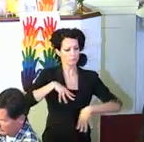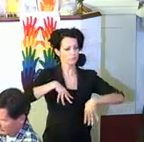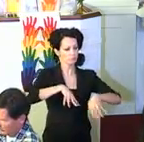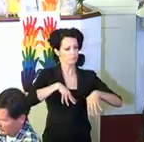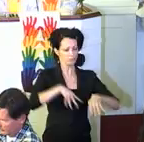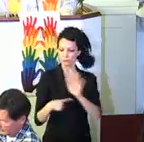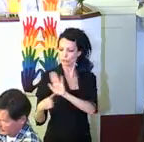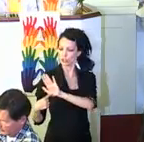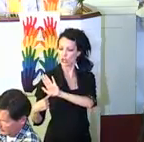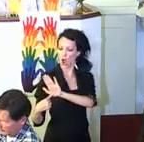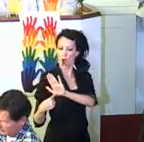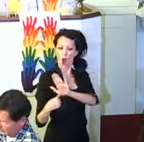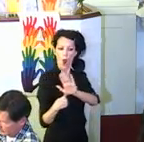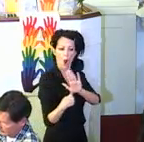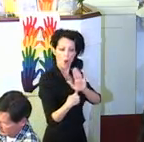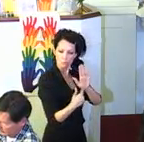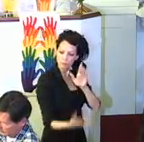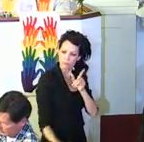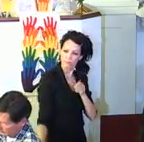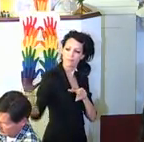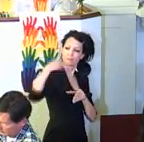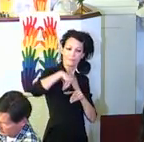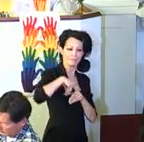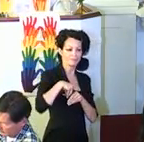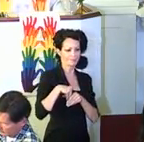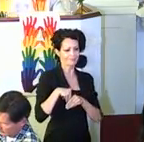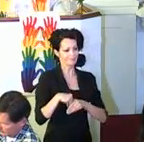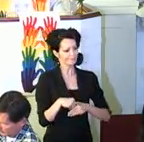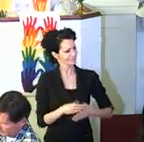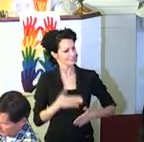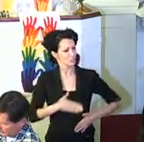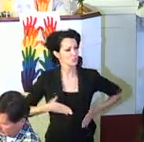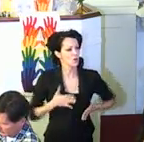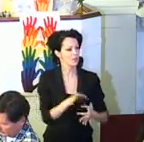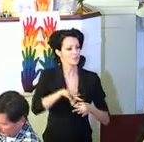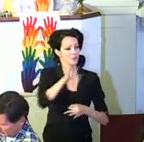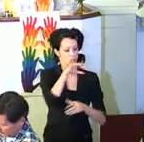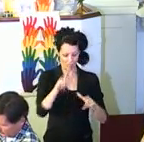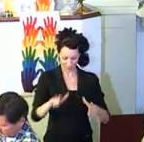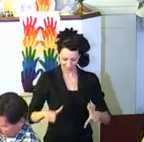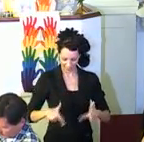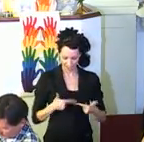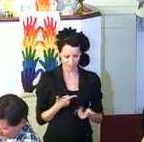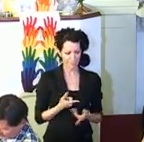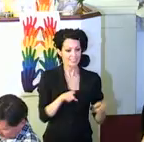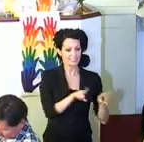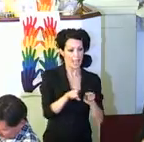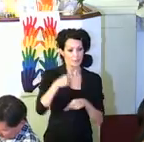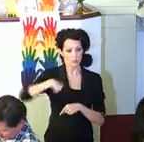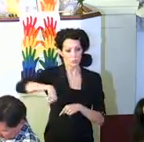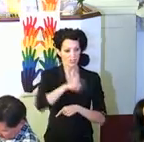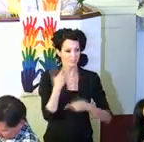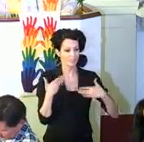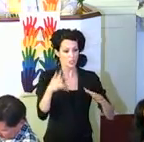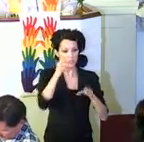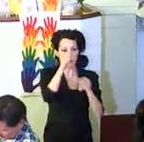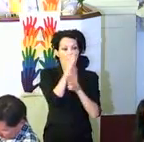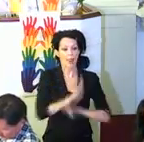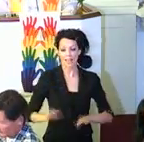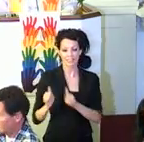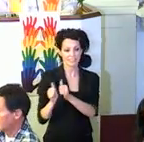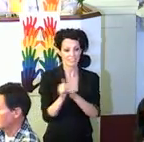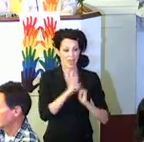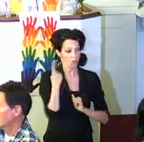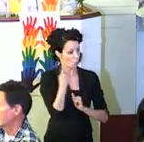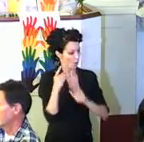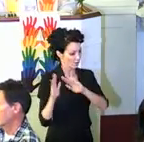allow people to know that they too can experience spiritual life just as we have already been blessed with. And that together as one community,